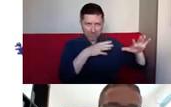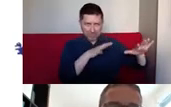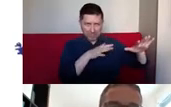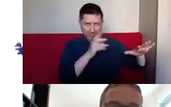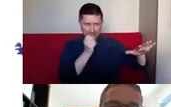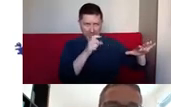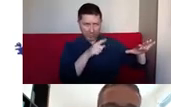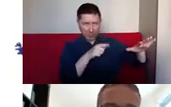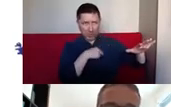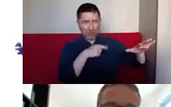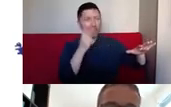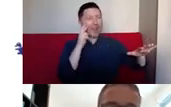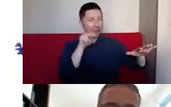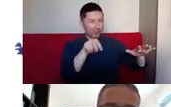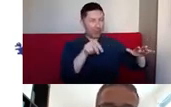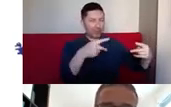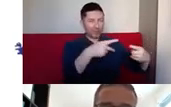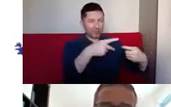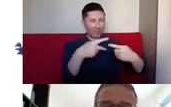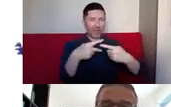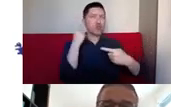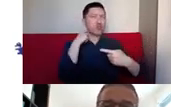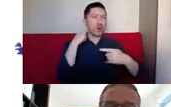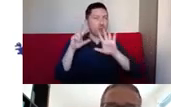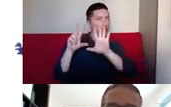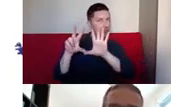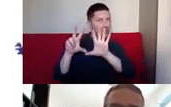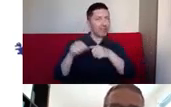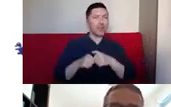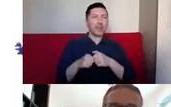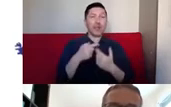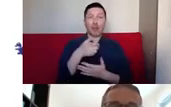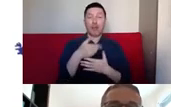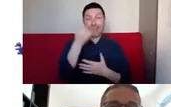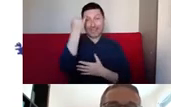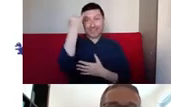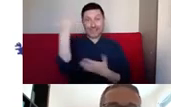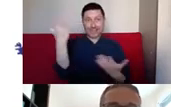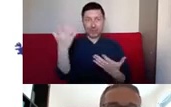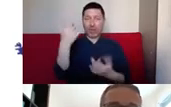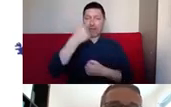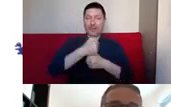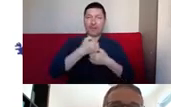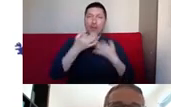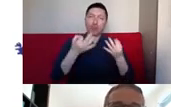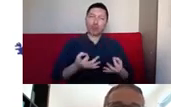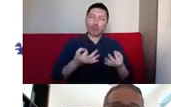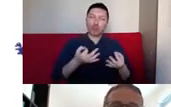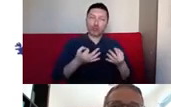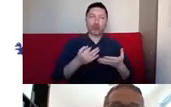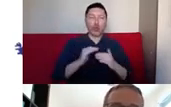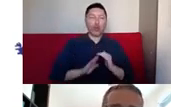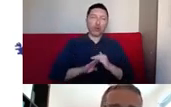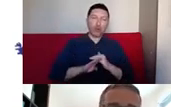sustained, inclusive, and sustainable economic growth, full and productive employment, and decent work for all. These